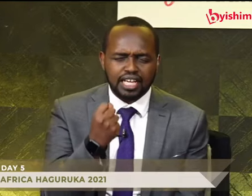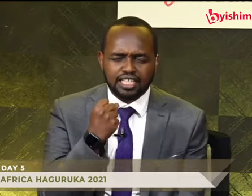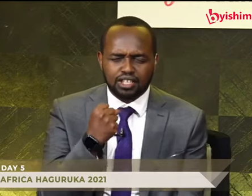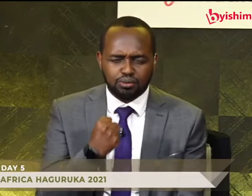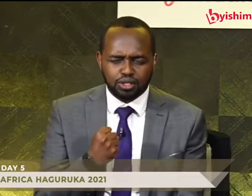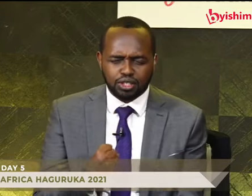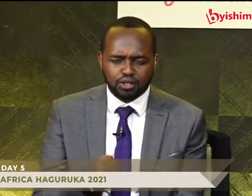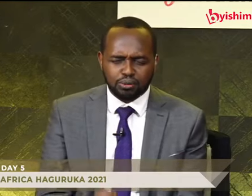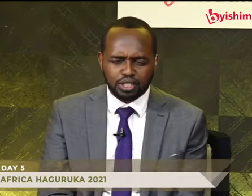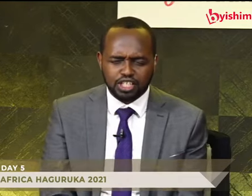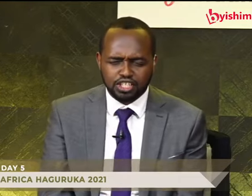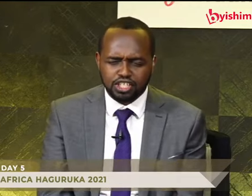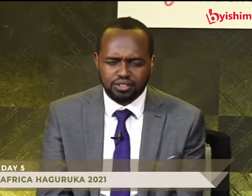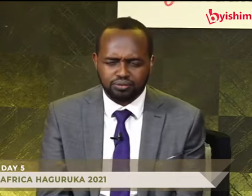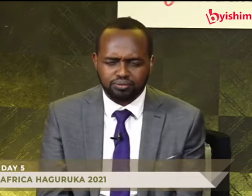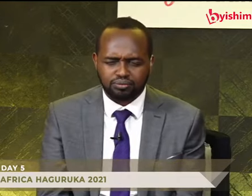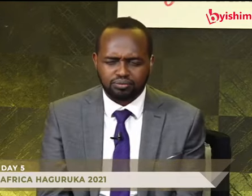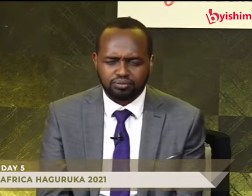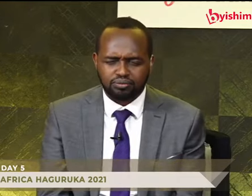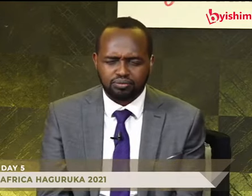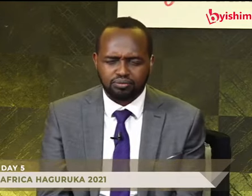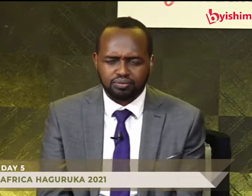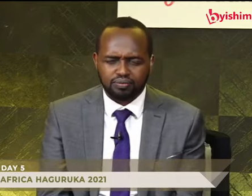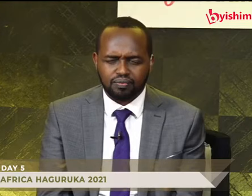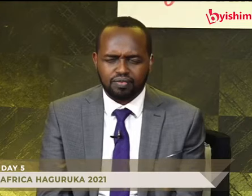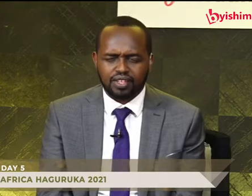ngo nakire ubugingo bwinshi.